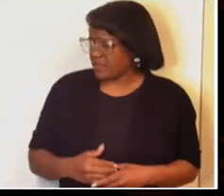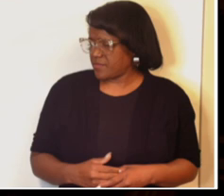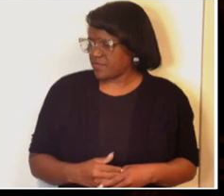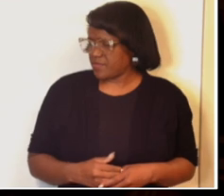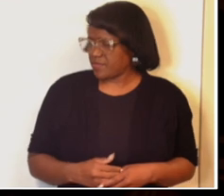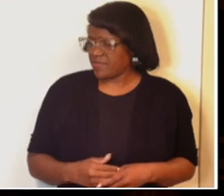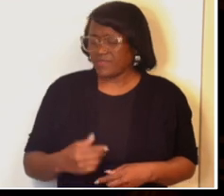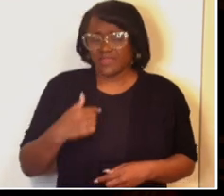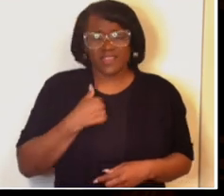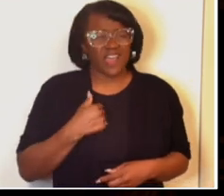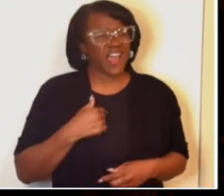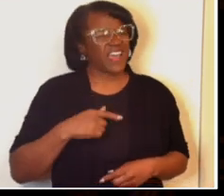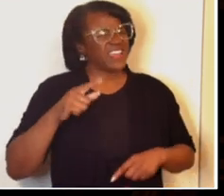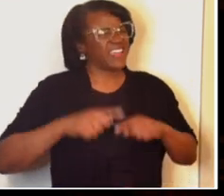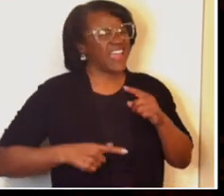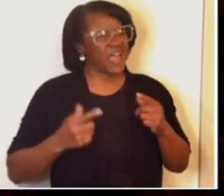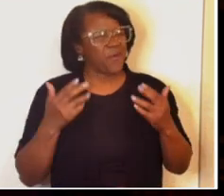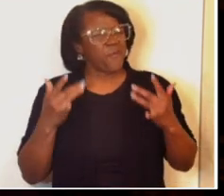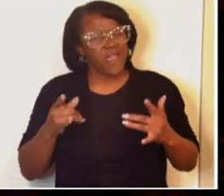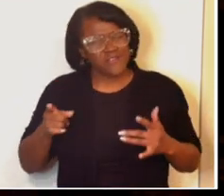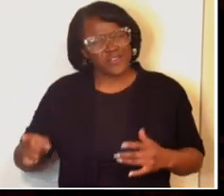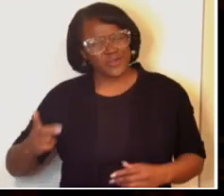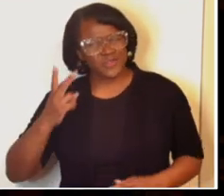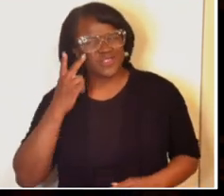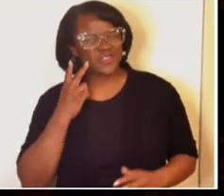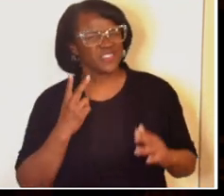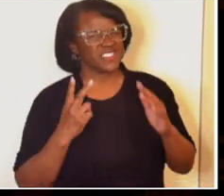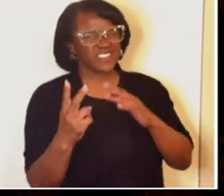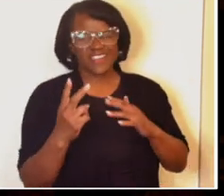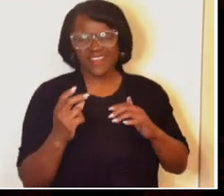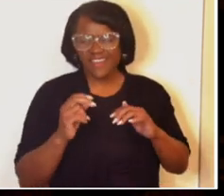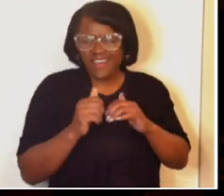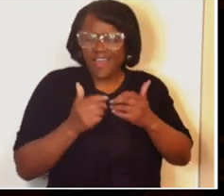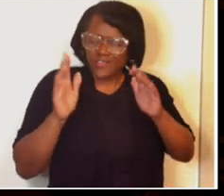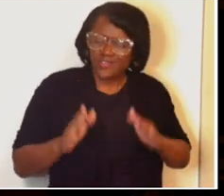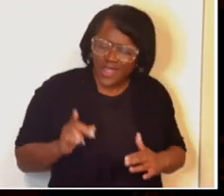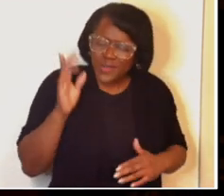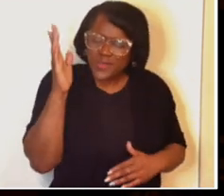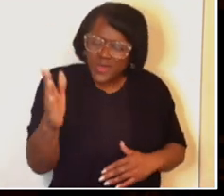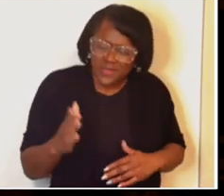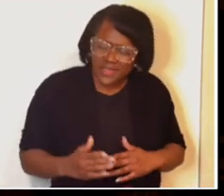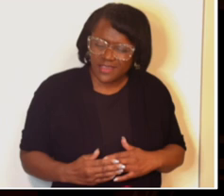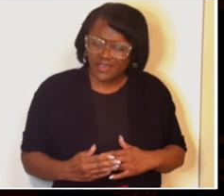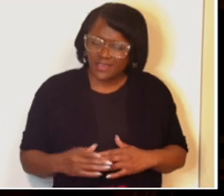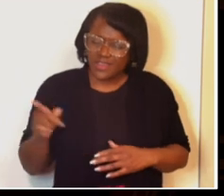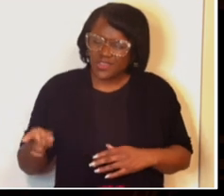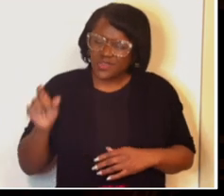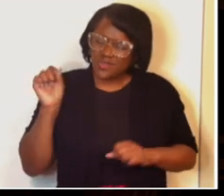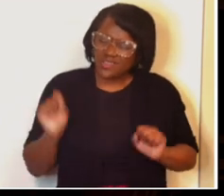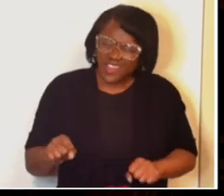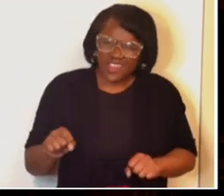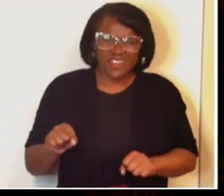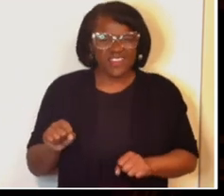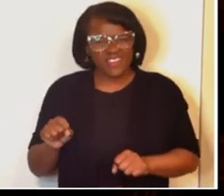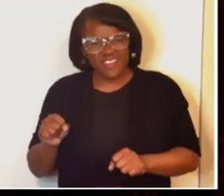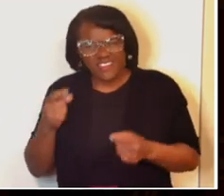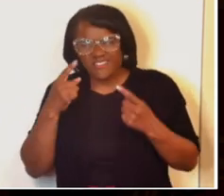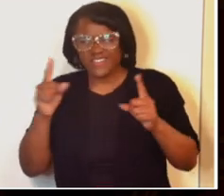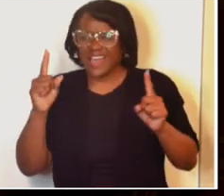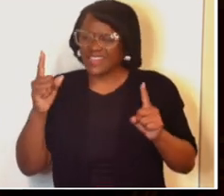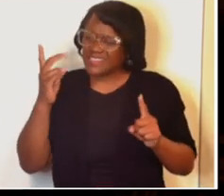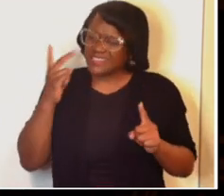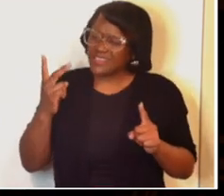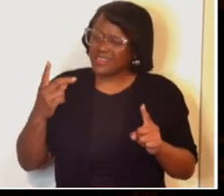just can't wait for you to see how great you're going to be, so that you can finally see what I've always